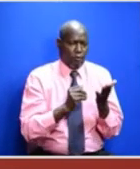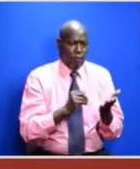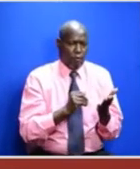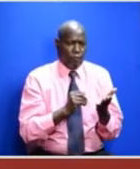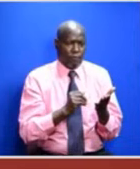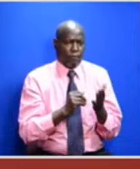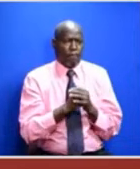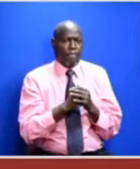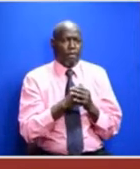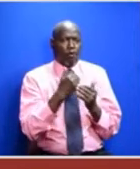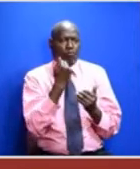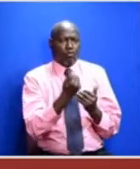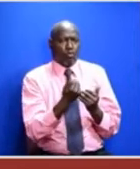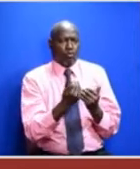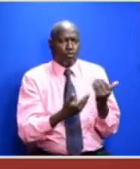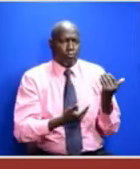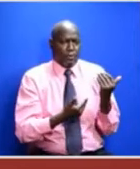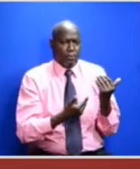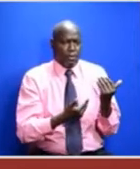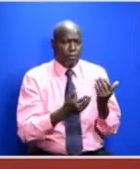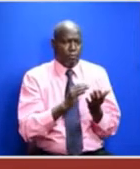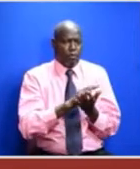na hayo maji,